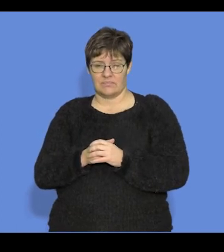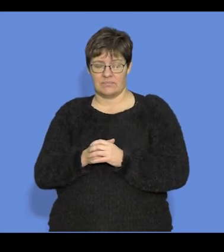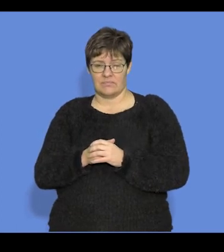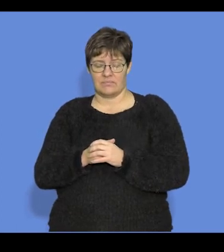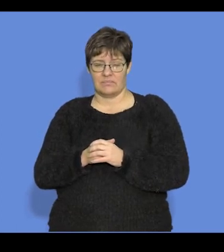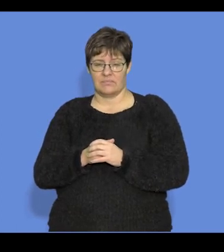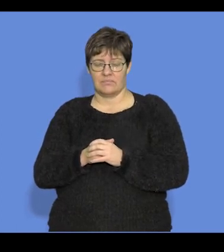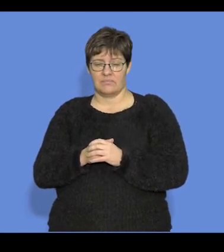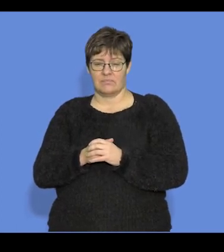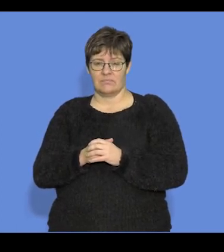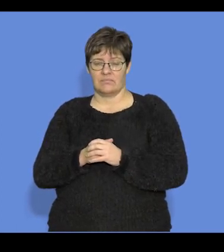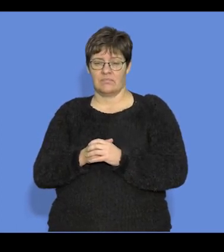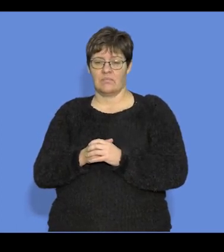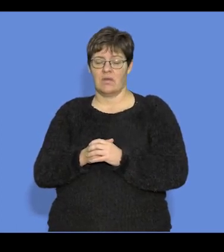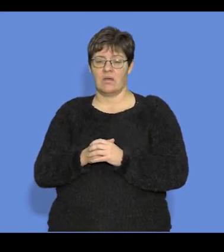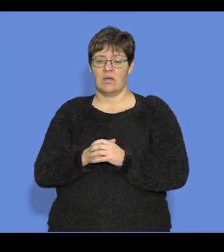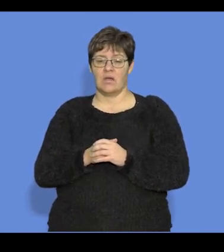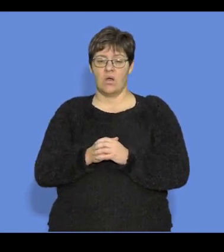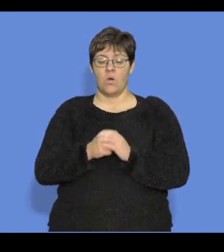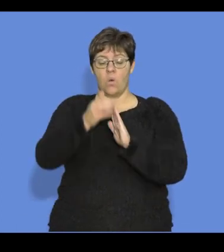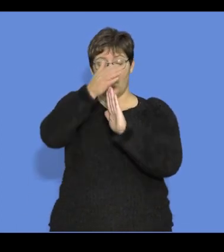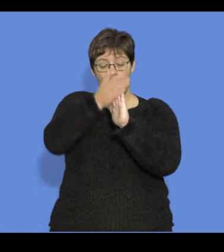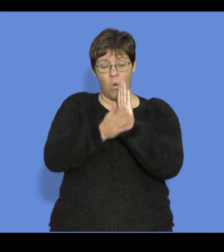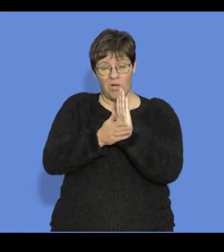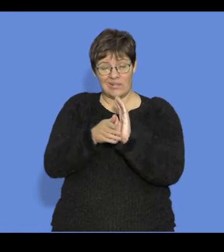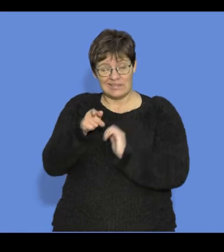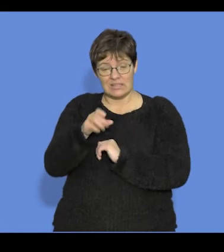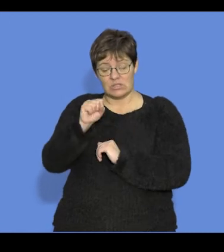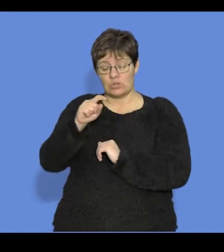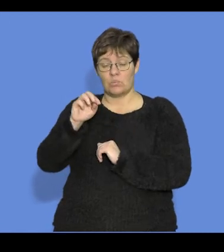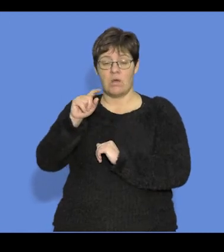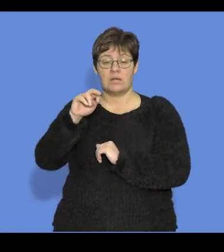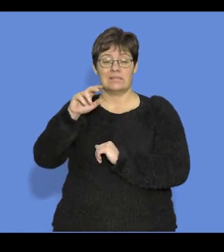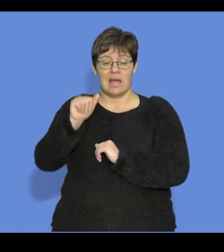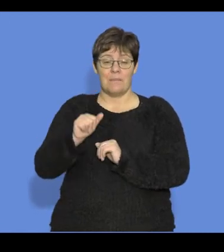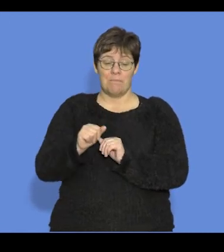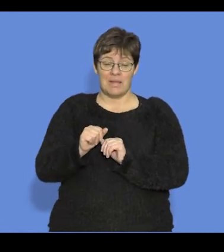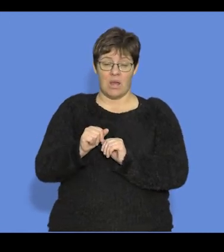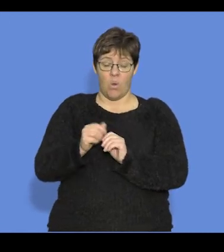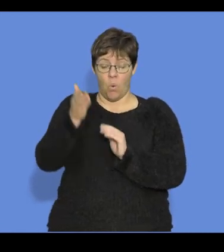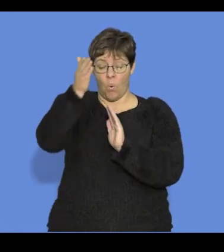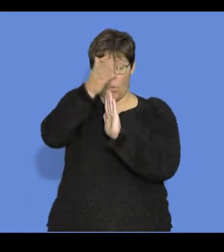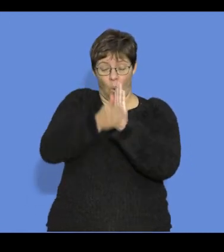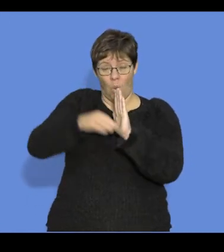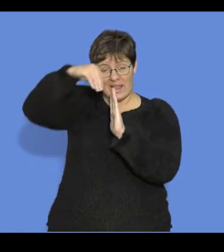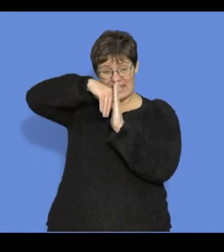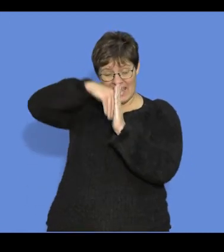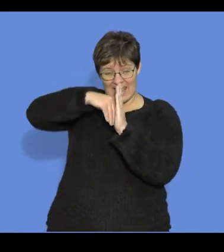these walls of the stomata? They've got thick inner walls and